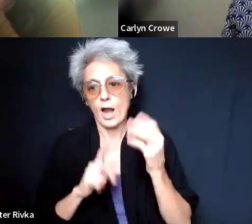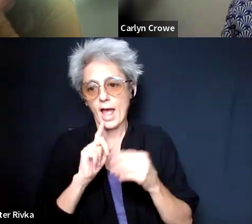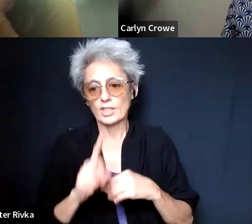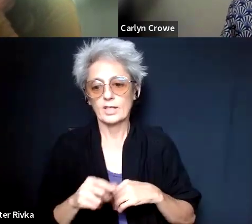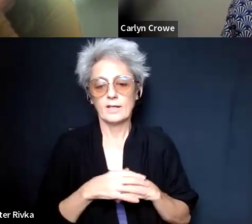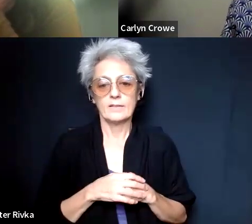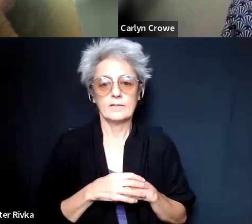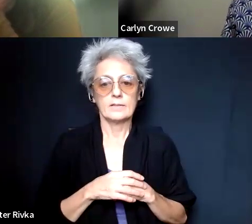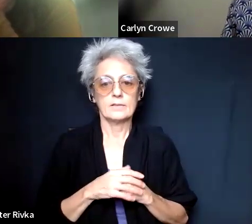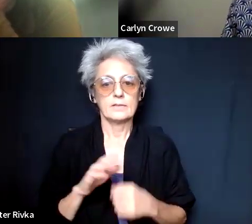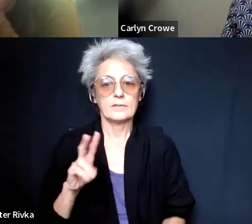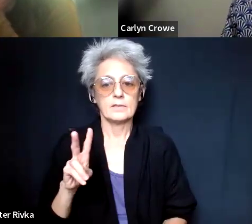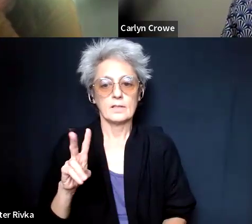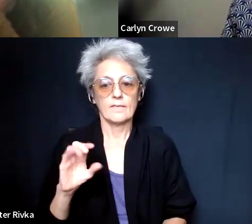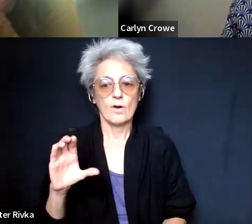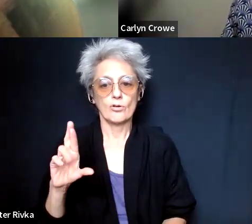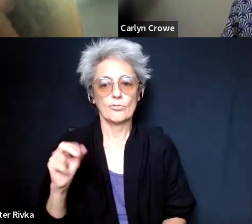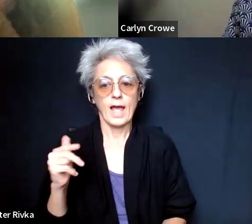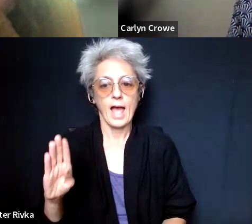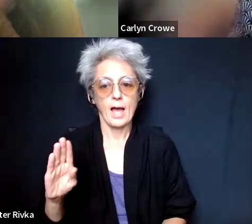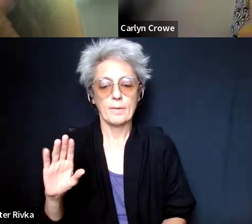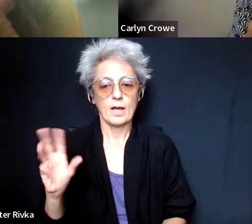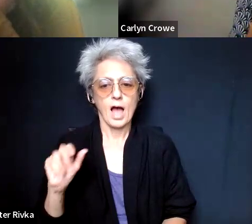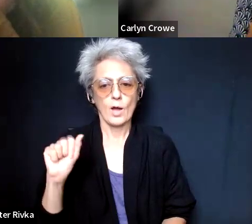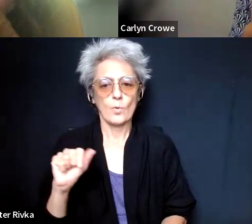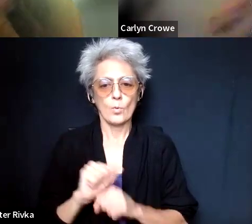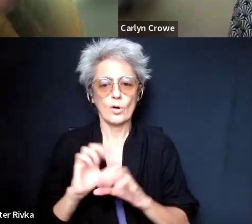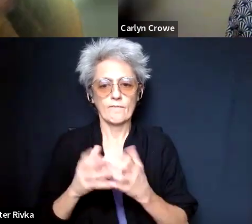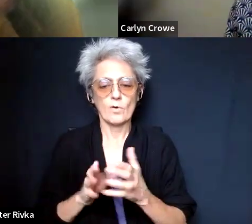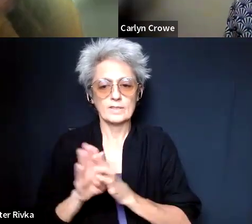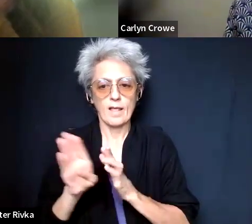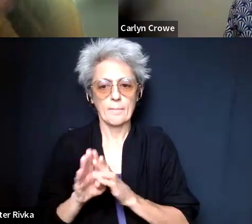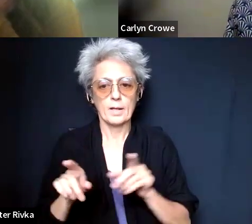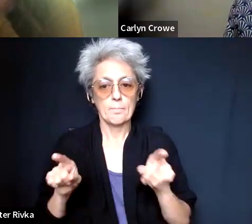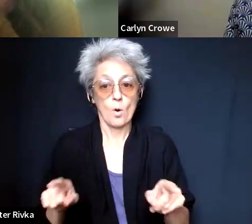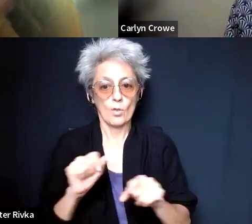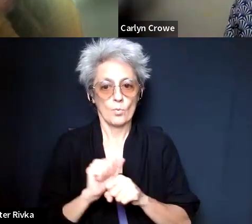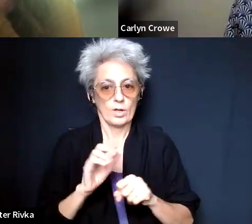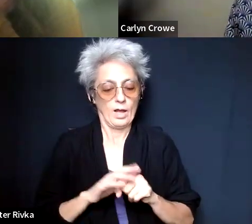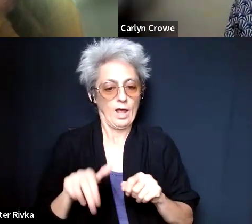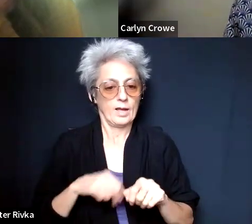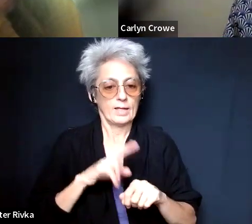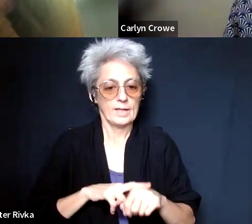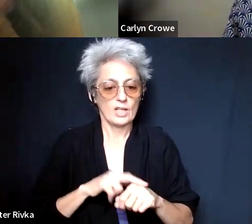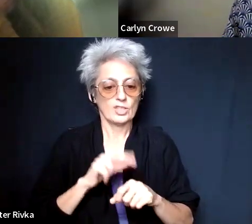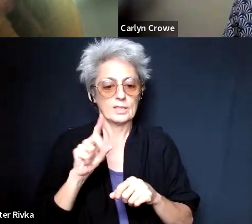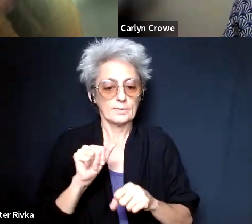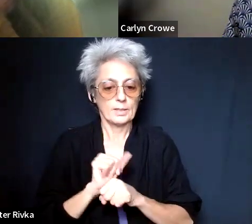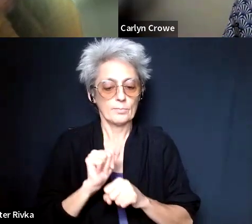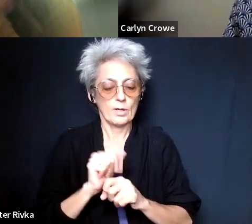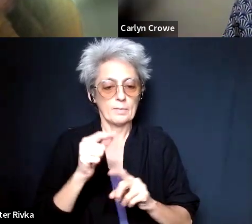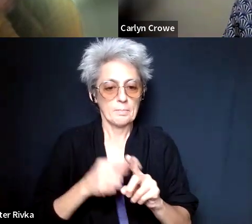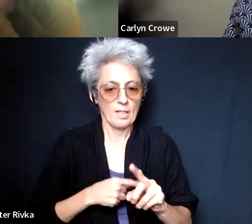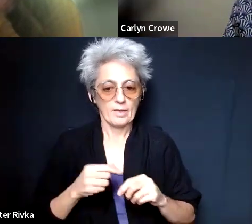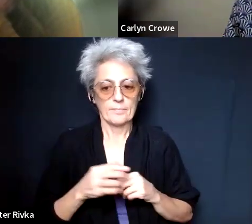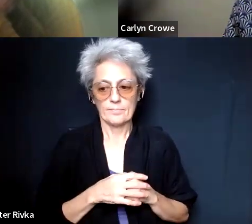Voc Rehab and Iowa Workforce Development is also working on National Disability Employment Month. And they